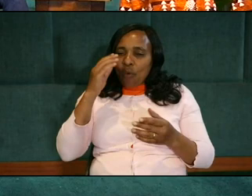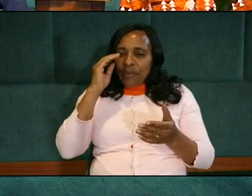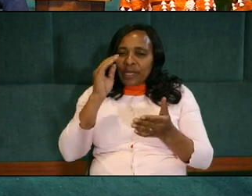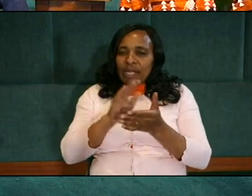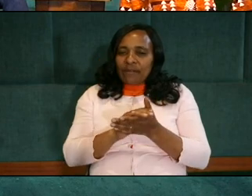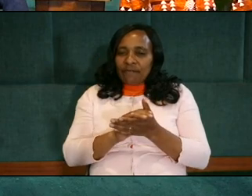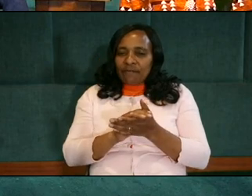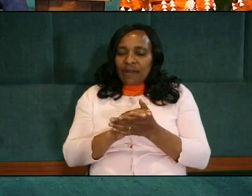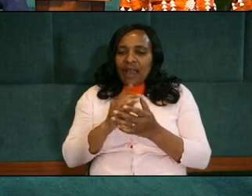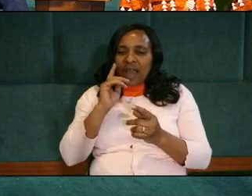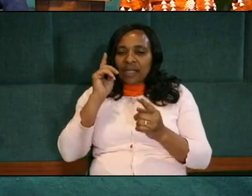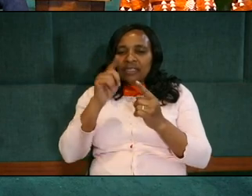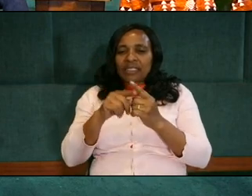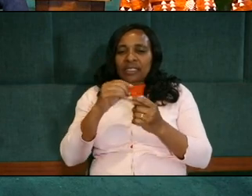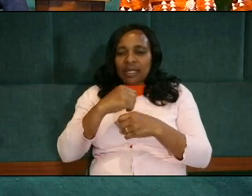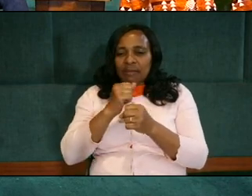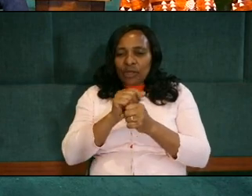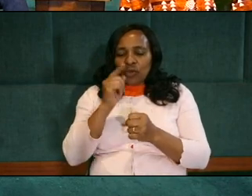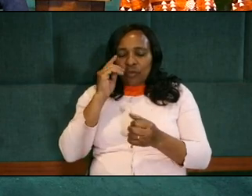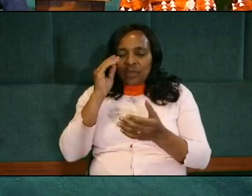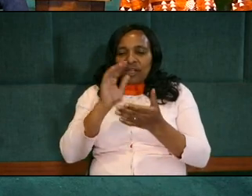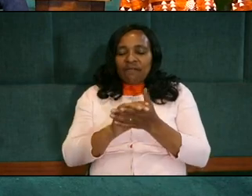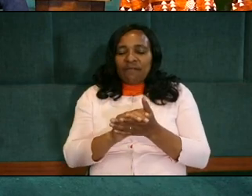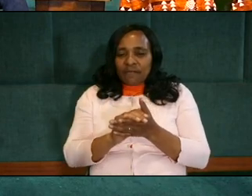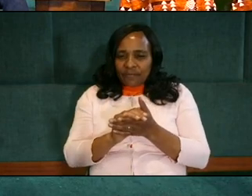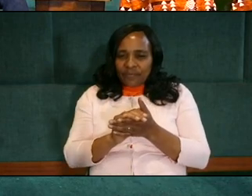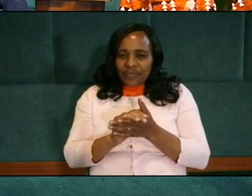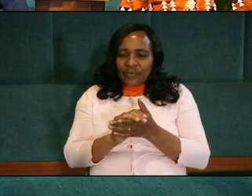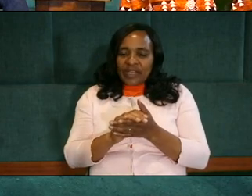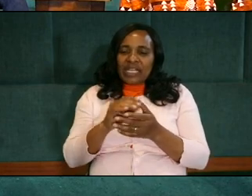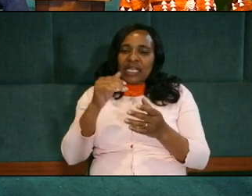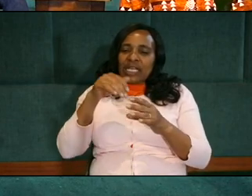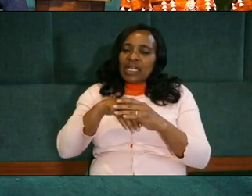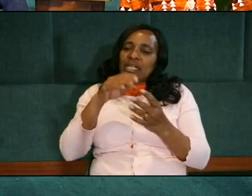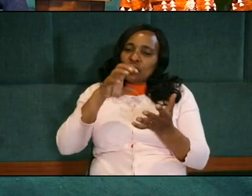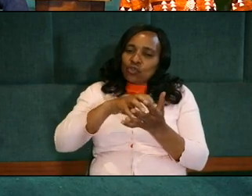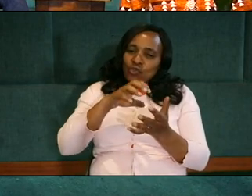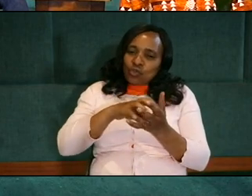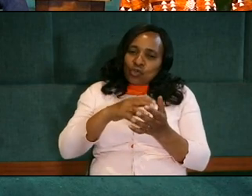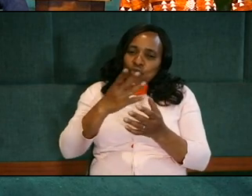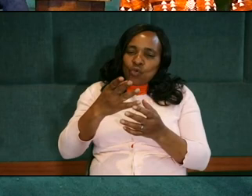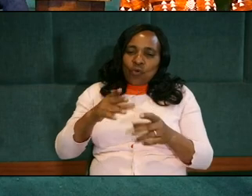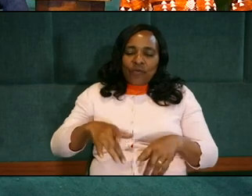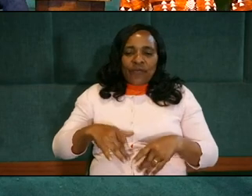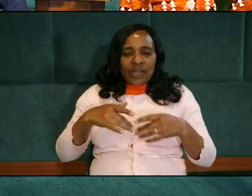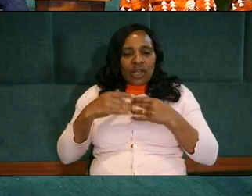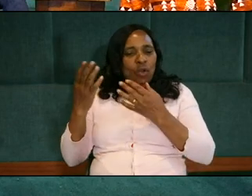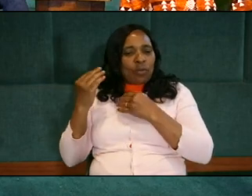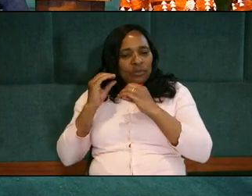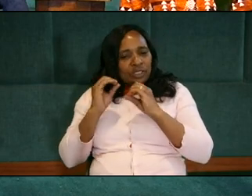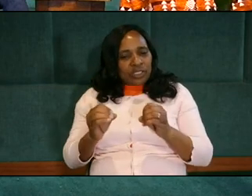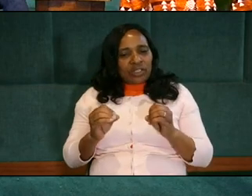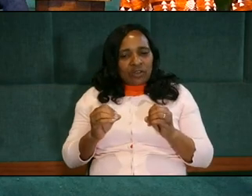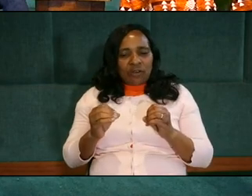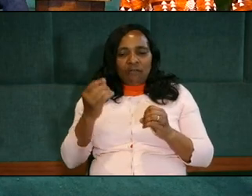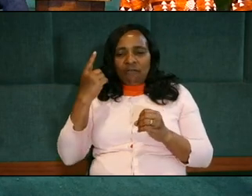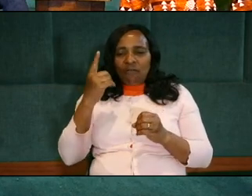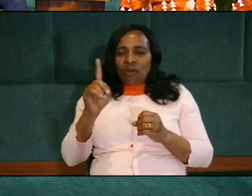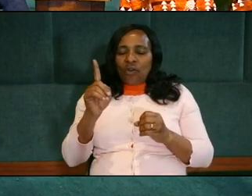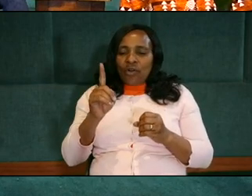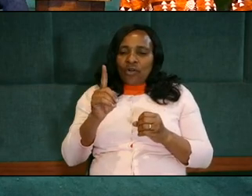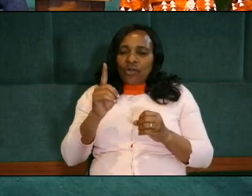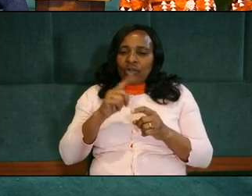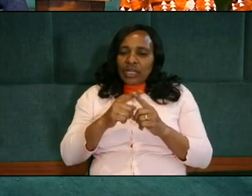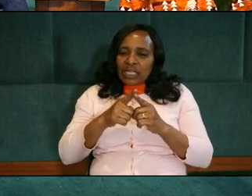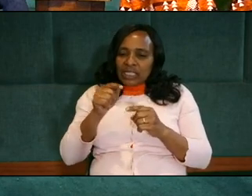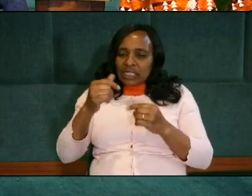believe, mpaka they make you believe. Somewhere you're in this situation where you feel like aki there's no hope. But then there's this person who is